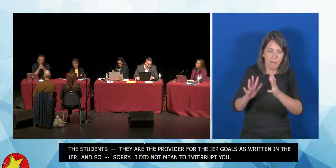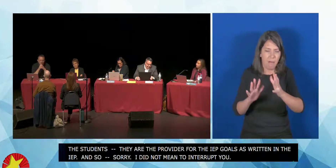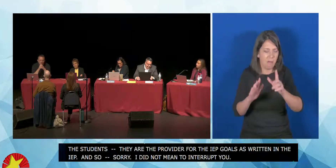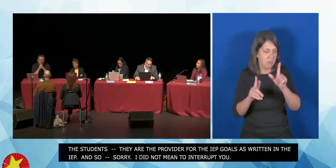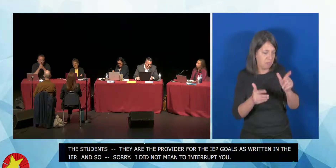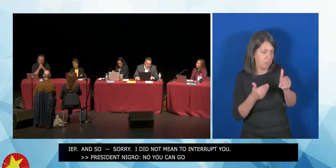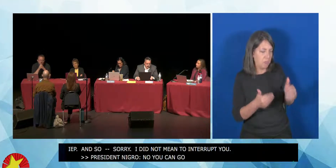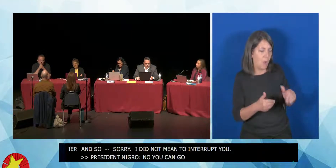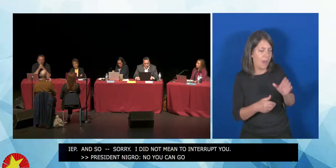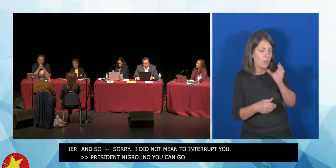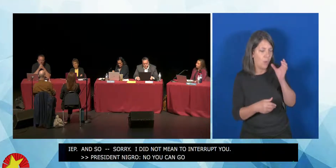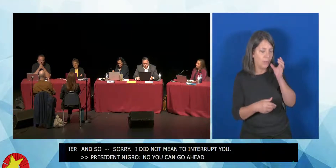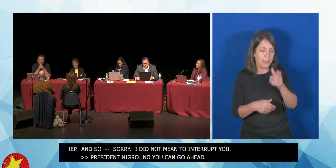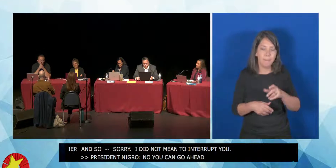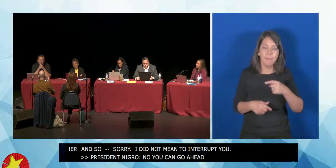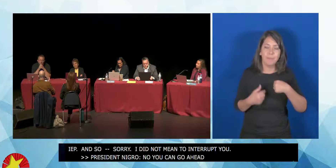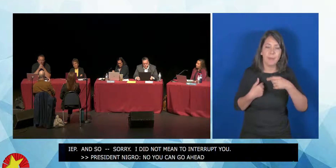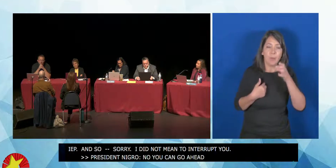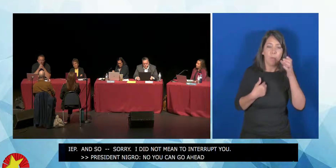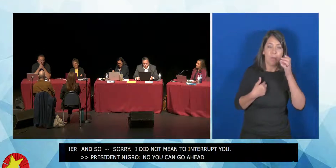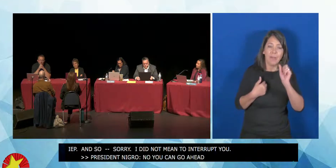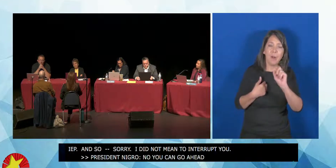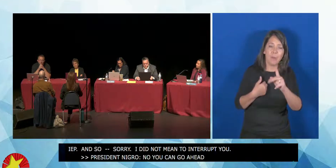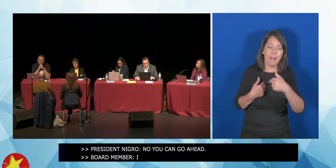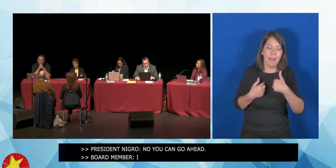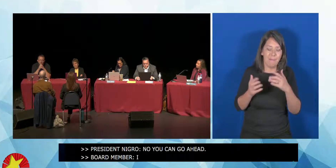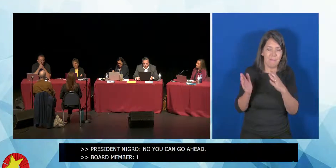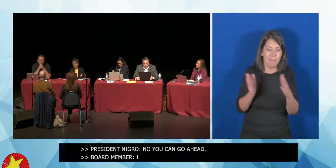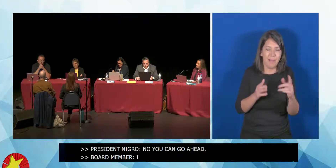Okay. I was just going to say that